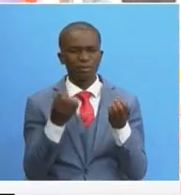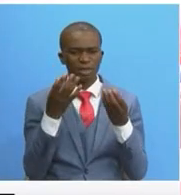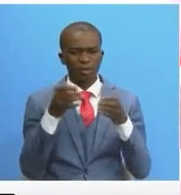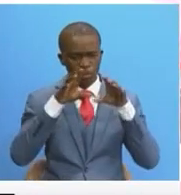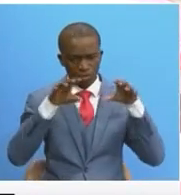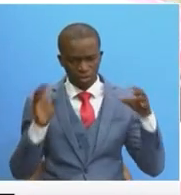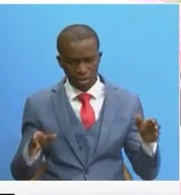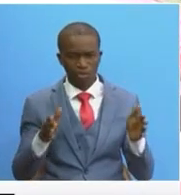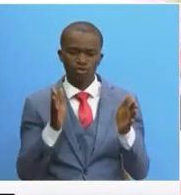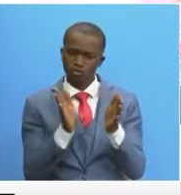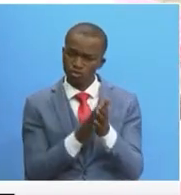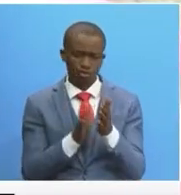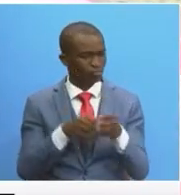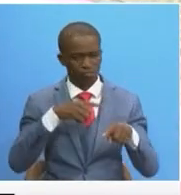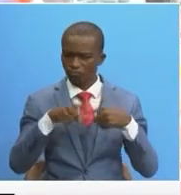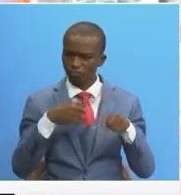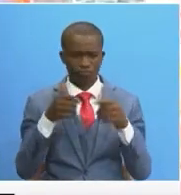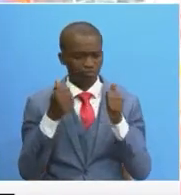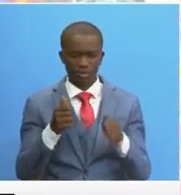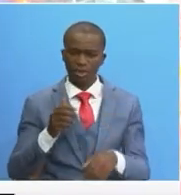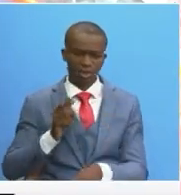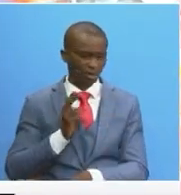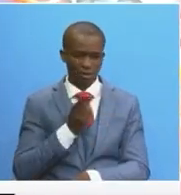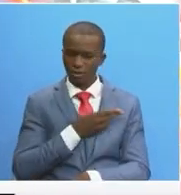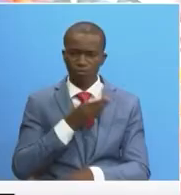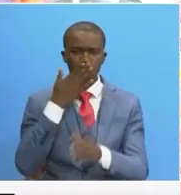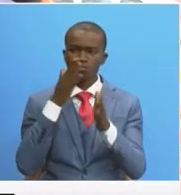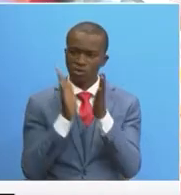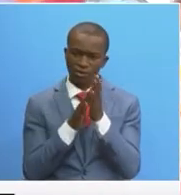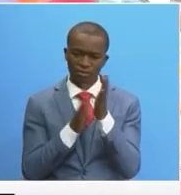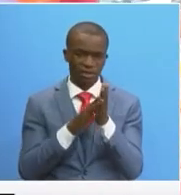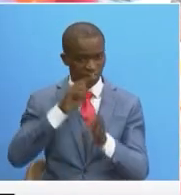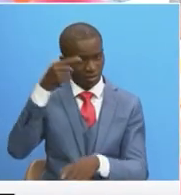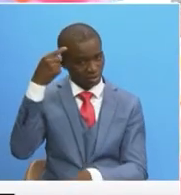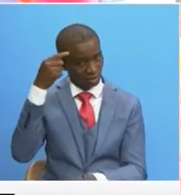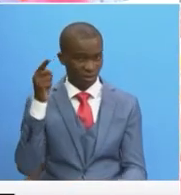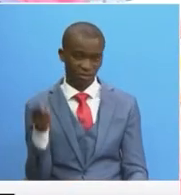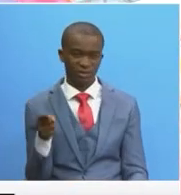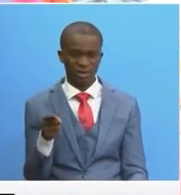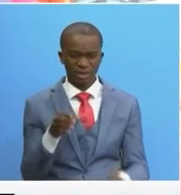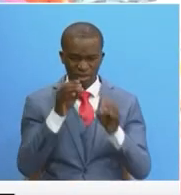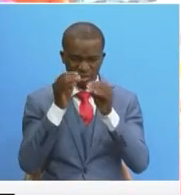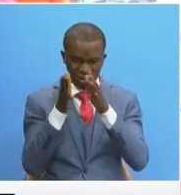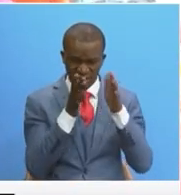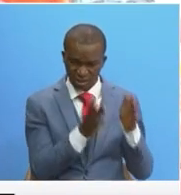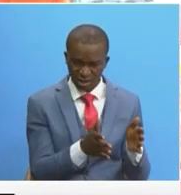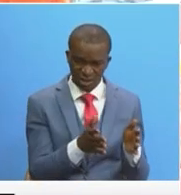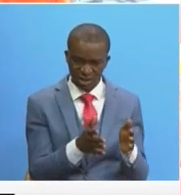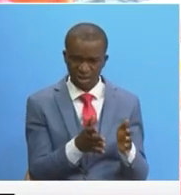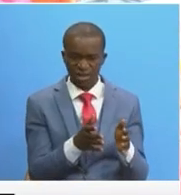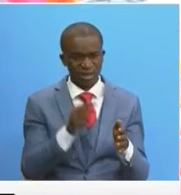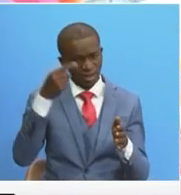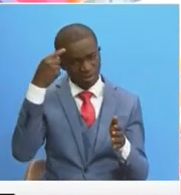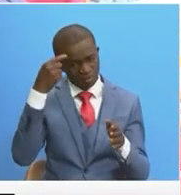this, even when this comes with a challenge. While the teacher pupil ratio is reducing because of